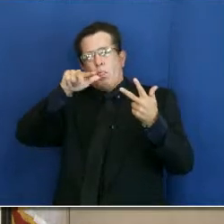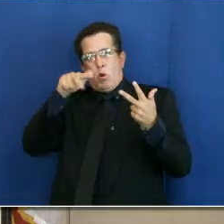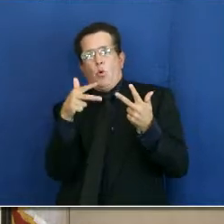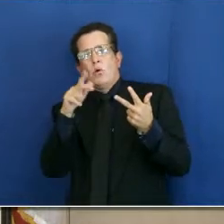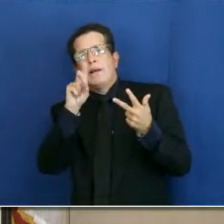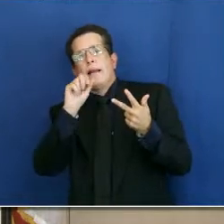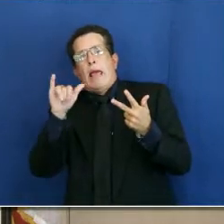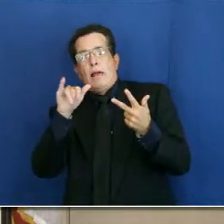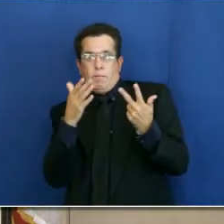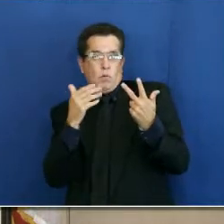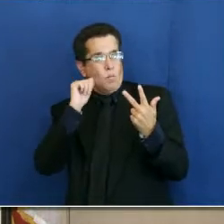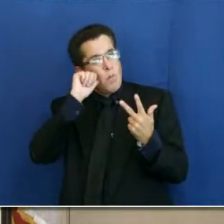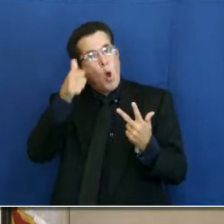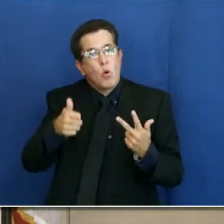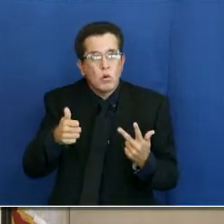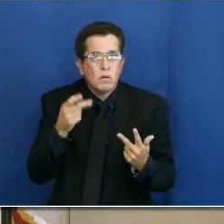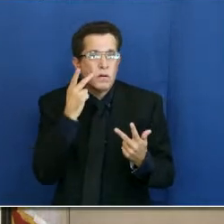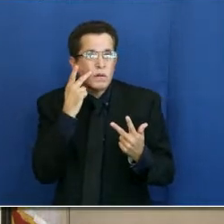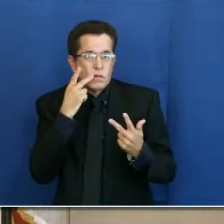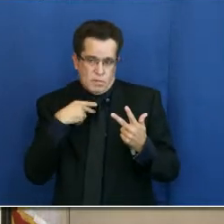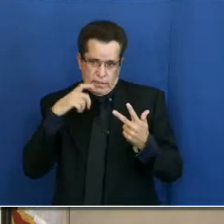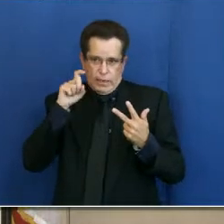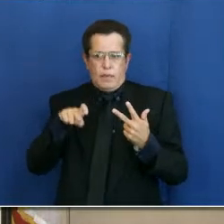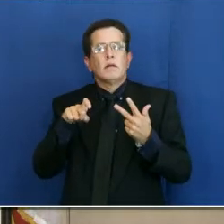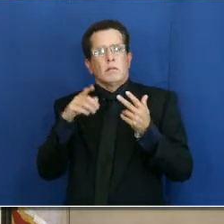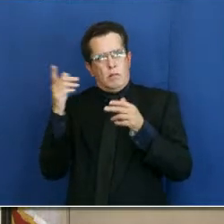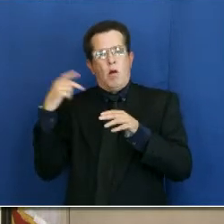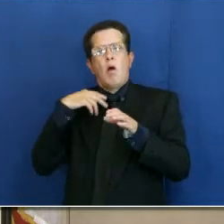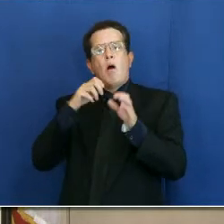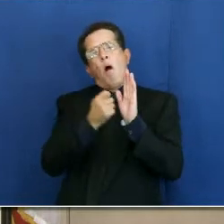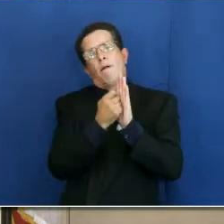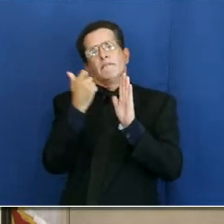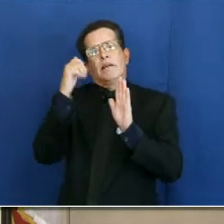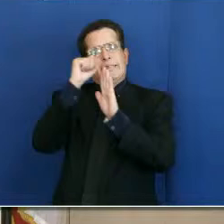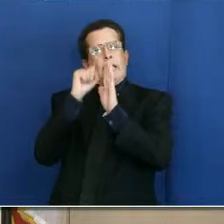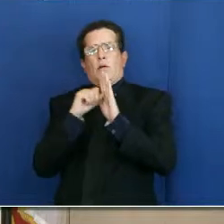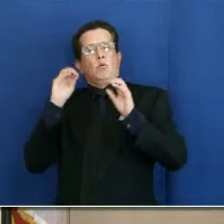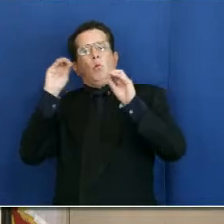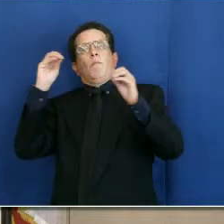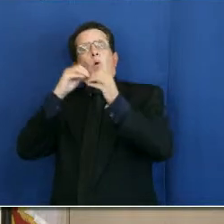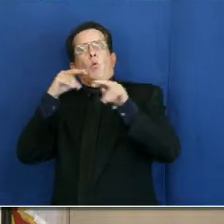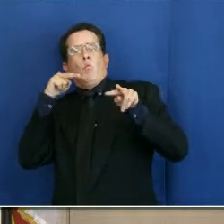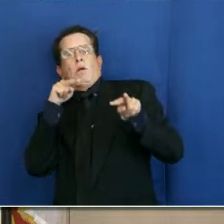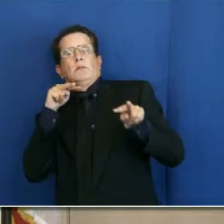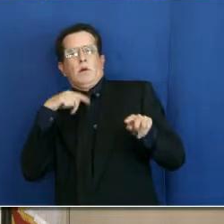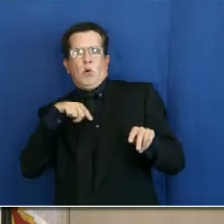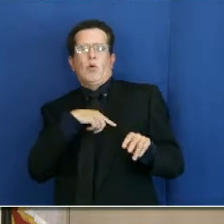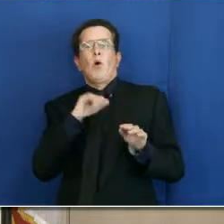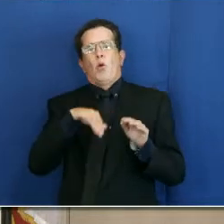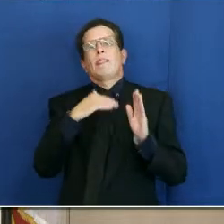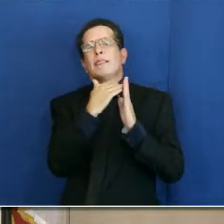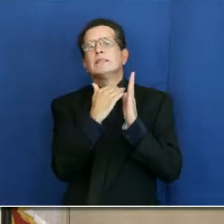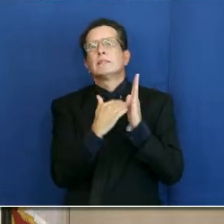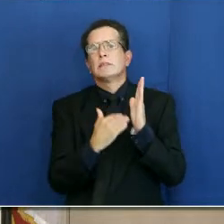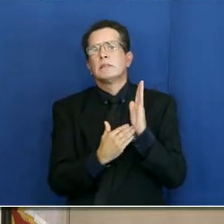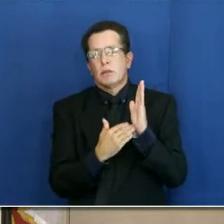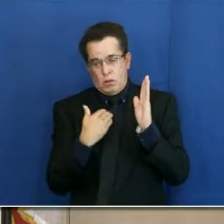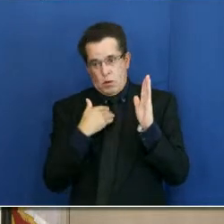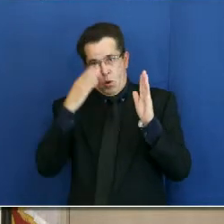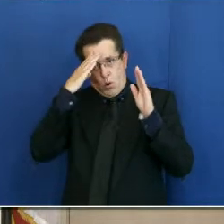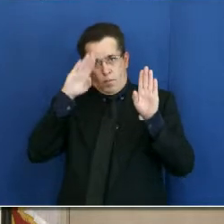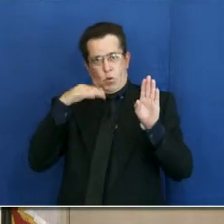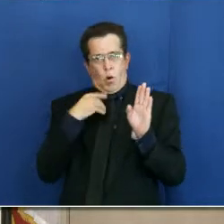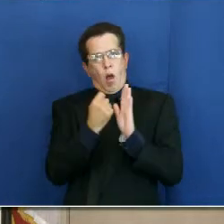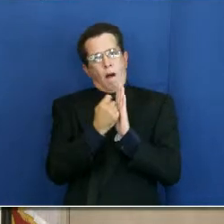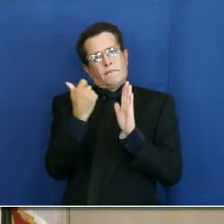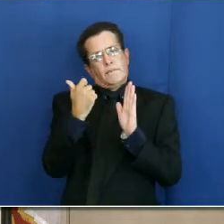could possibly happen tomorrow, to be removed from the state monitoring list. But the goal of our exercise is not to get off the state monitoring list and